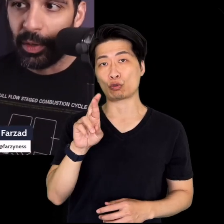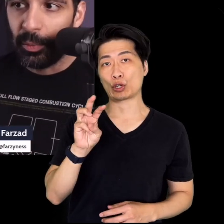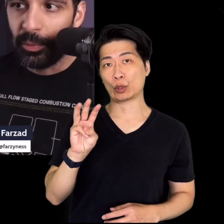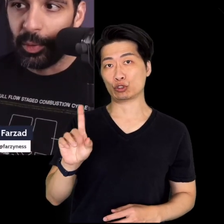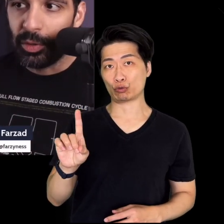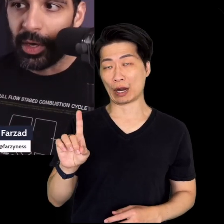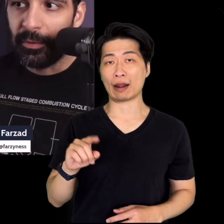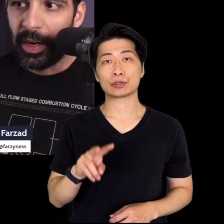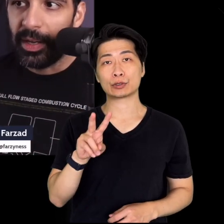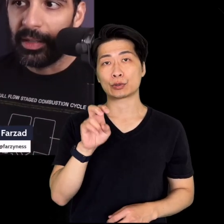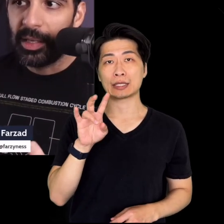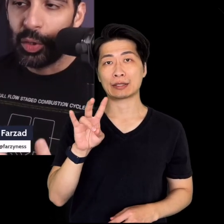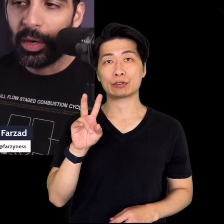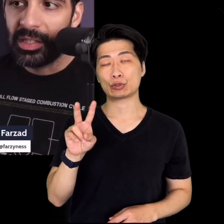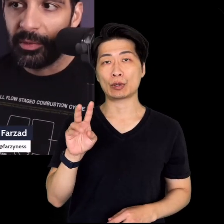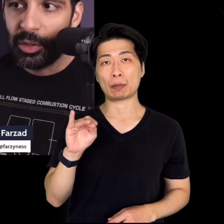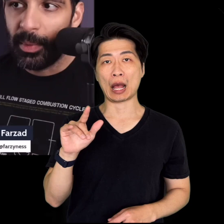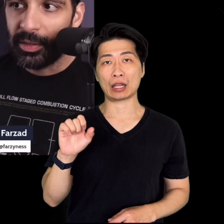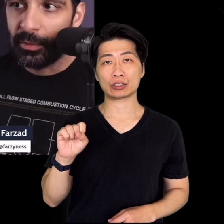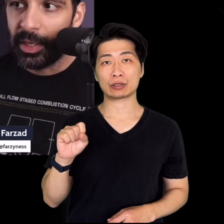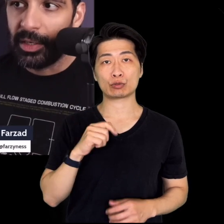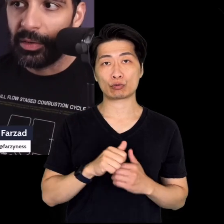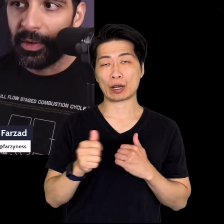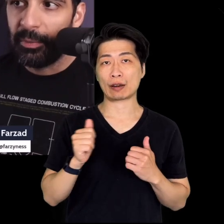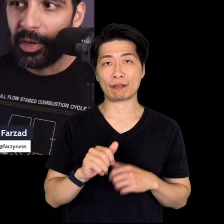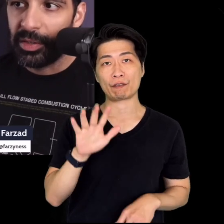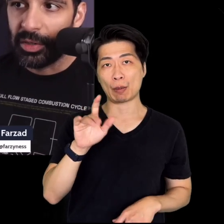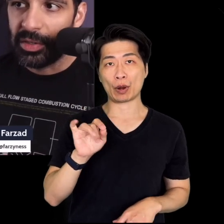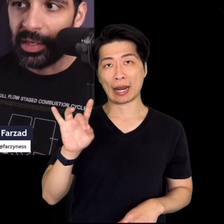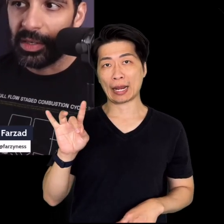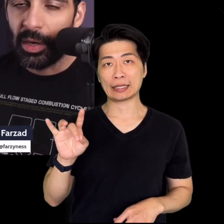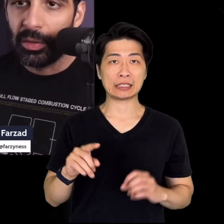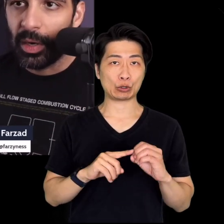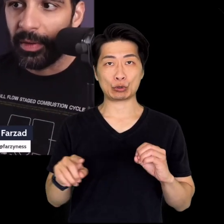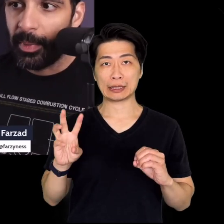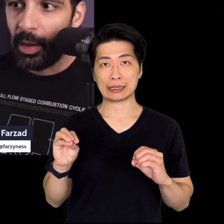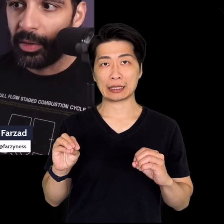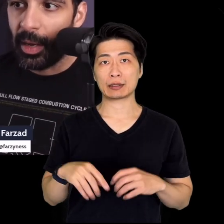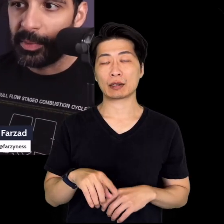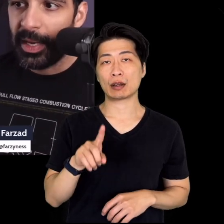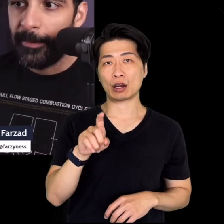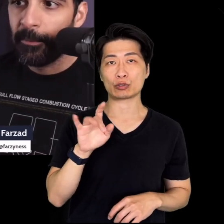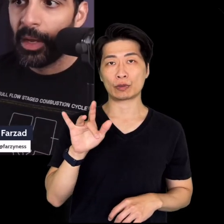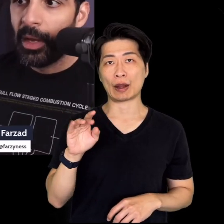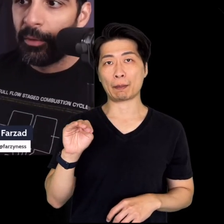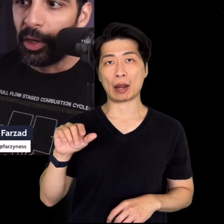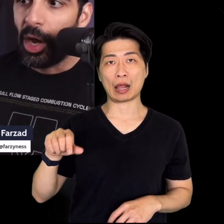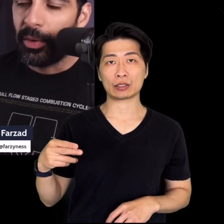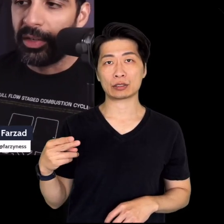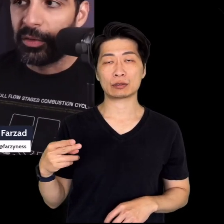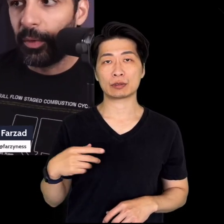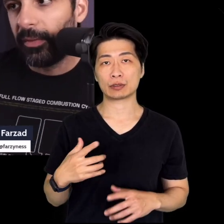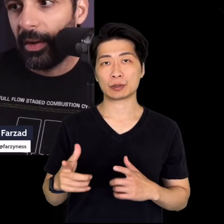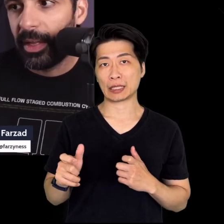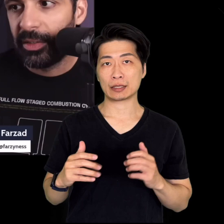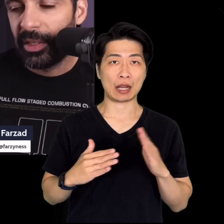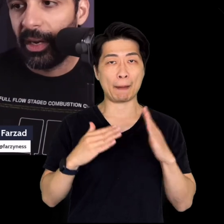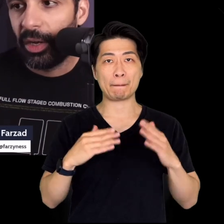for the rear-wheel drive variant, 272 miles of range, 5.0 to 60, 125 mile top speed. For the long range,